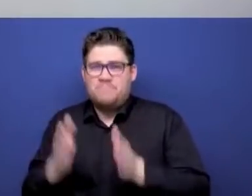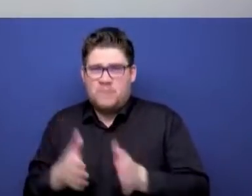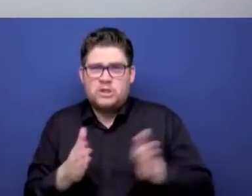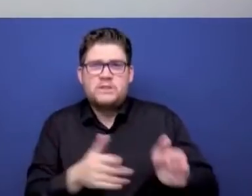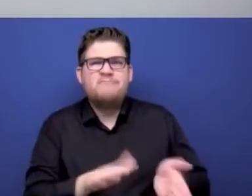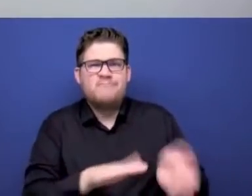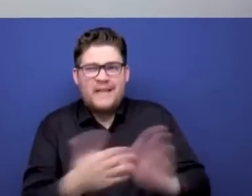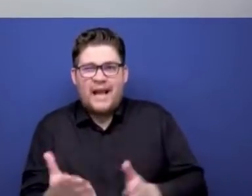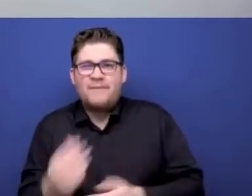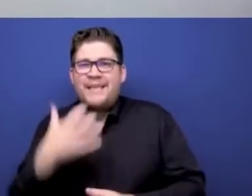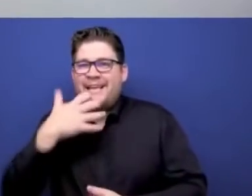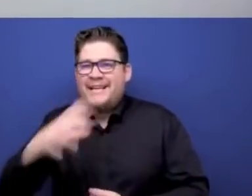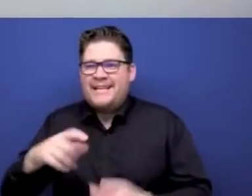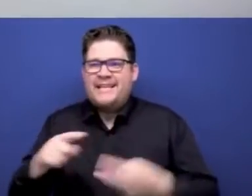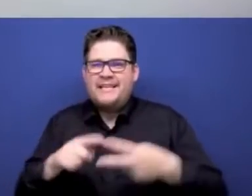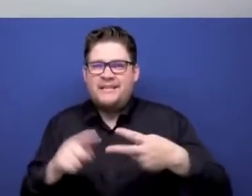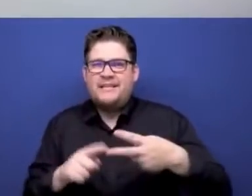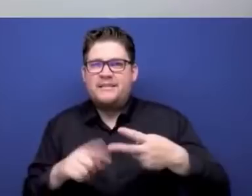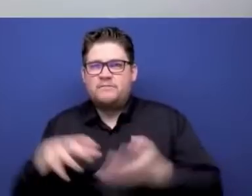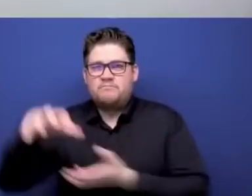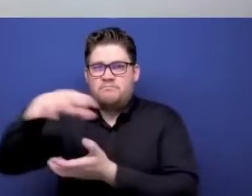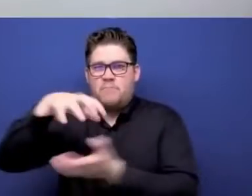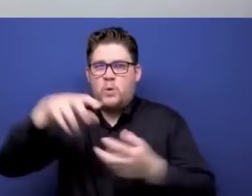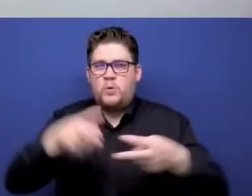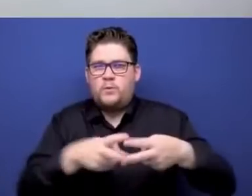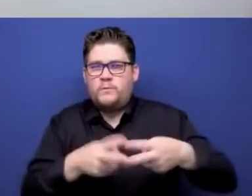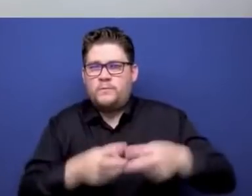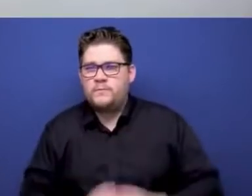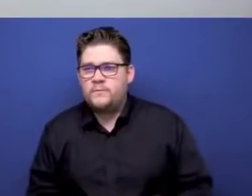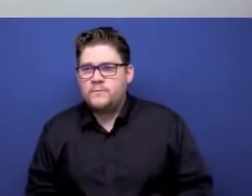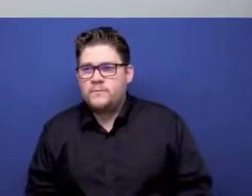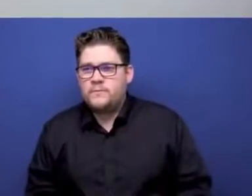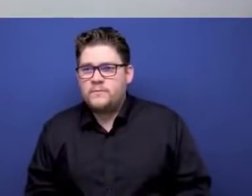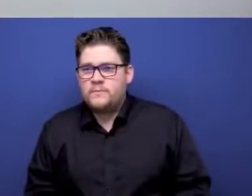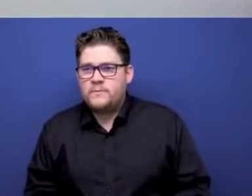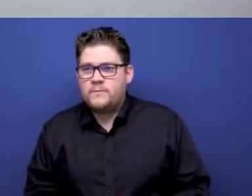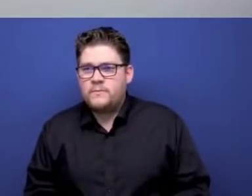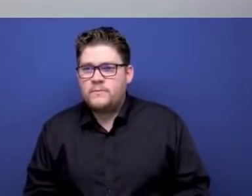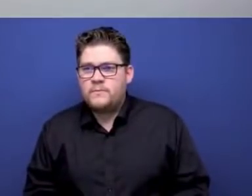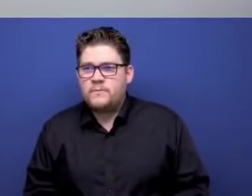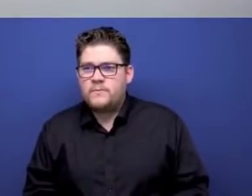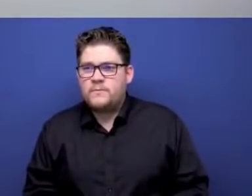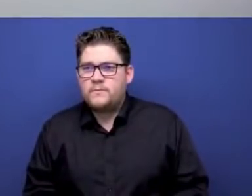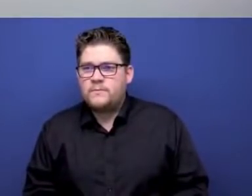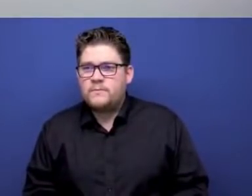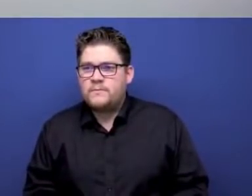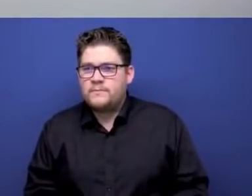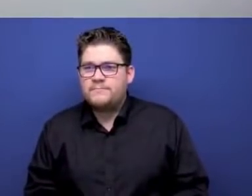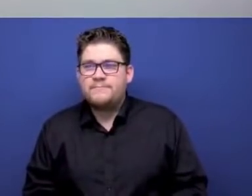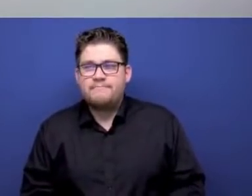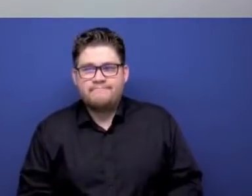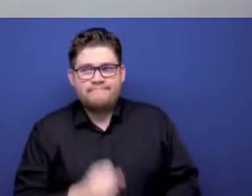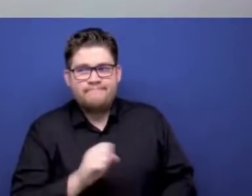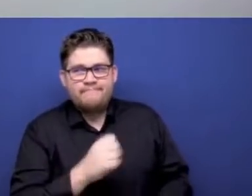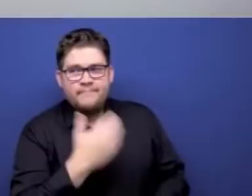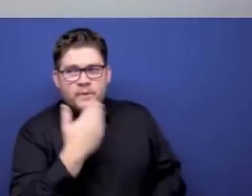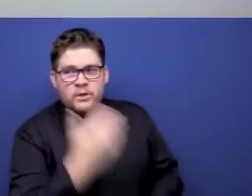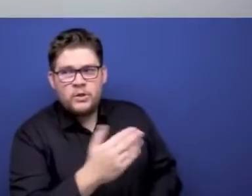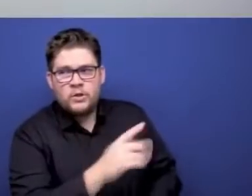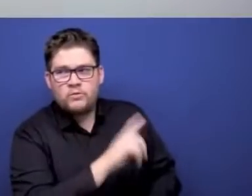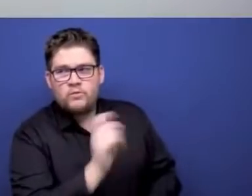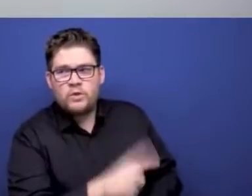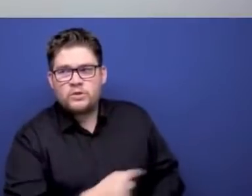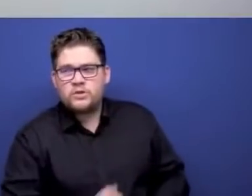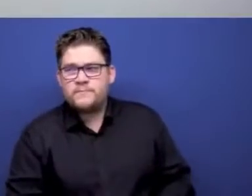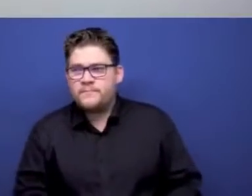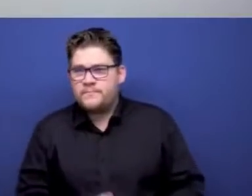you for that question. And it is actually very similar, the people who have issues with wildfire